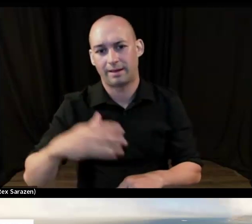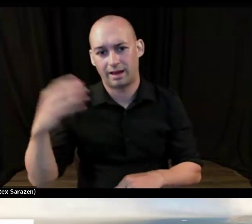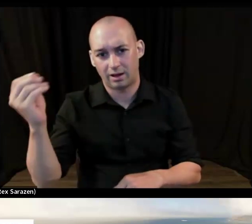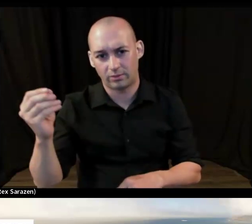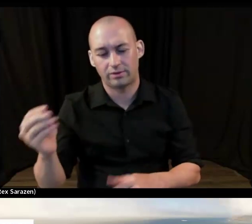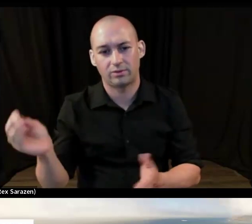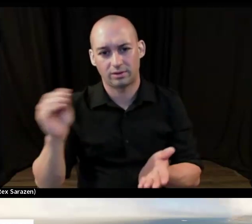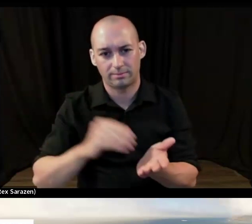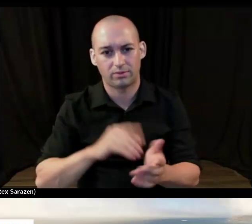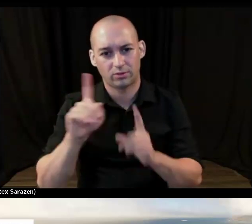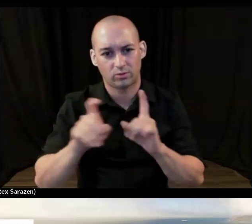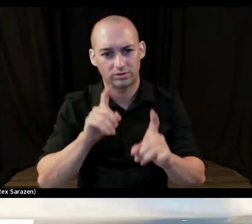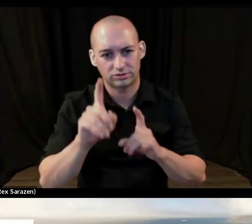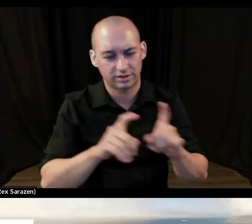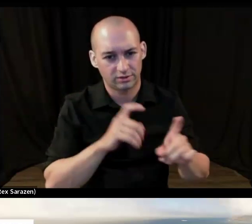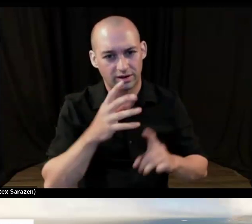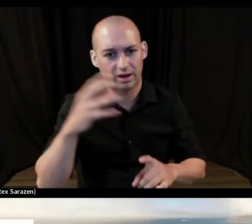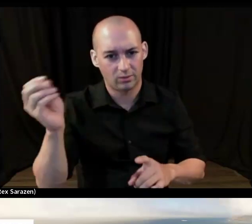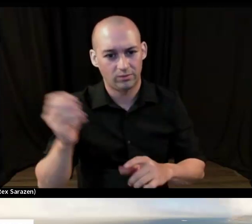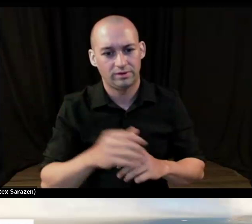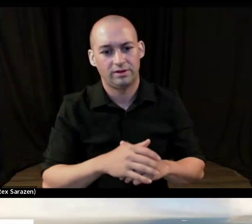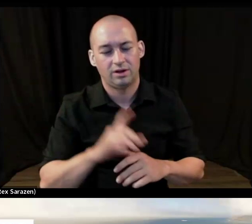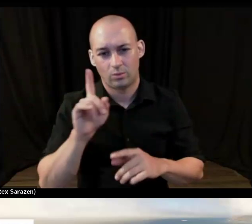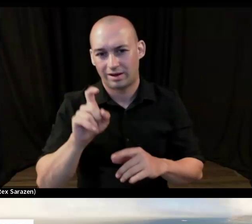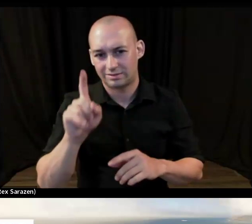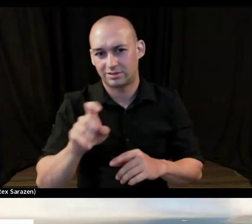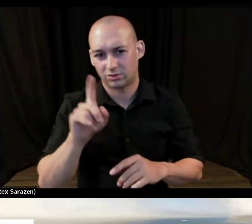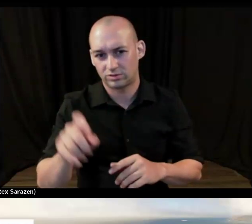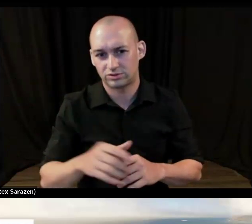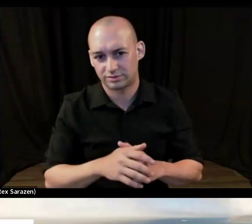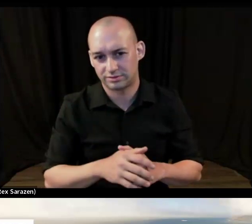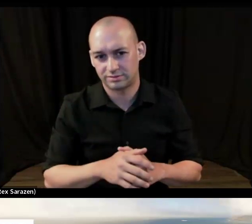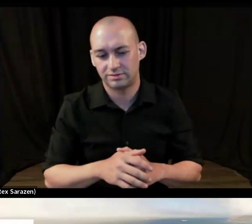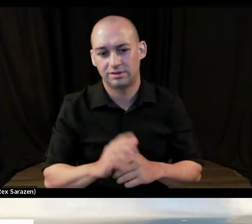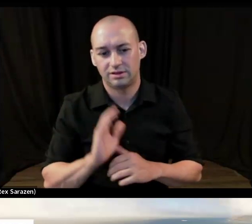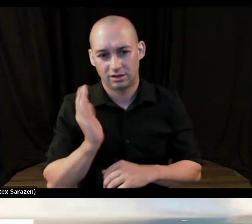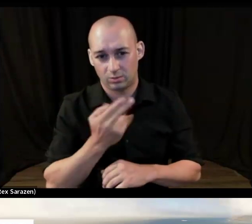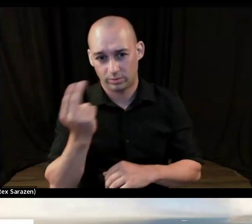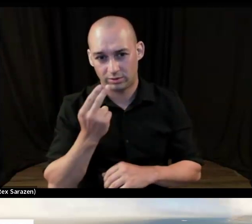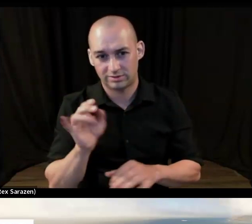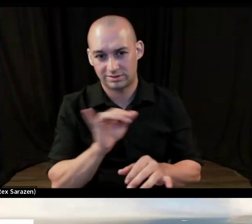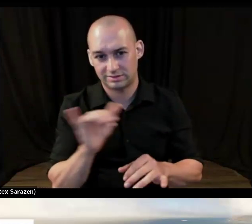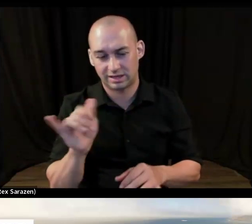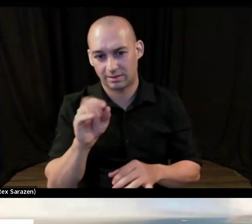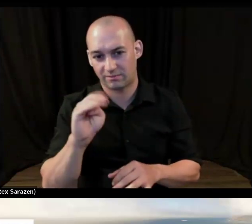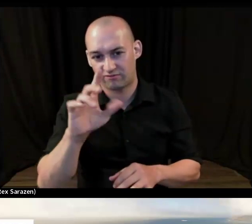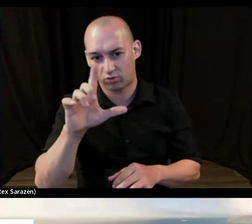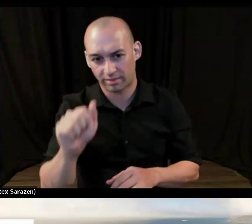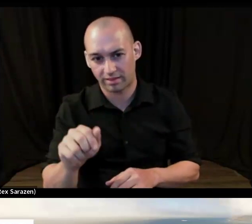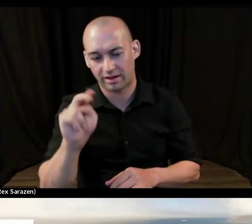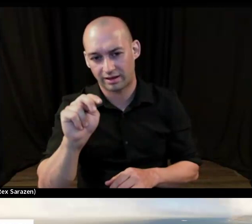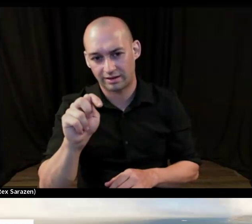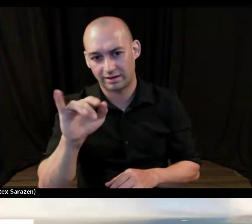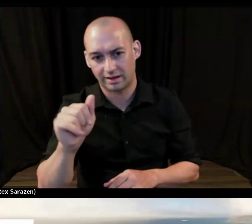the questionnaire out, we asked the question, should we just use the same formula that the NTIA used,